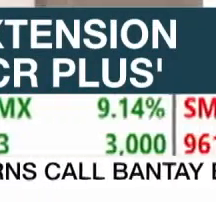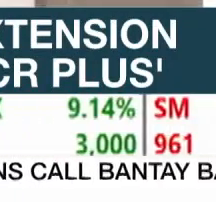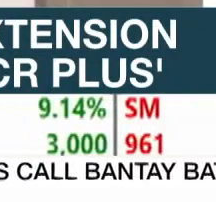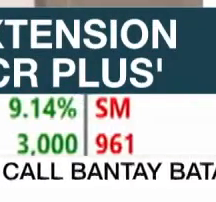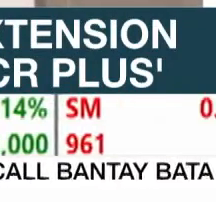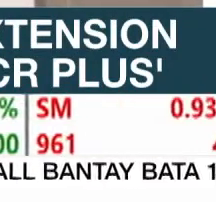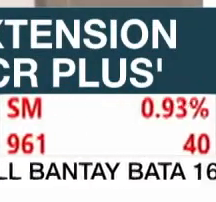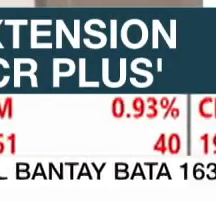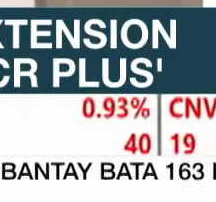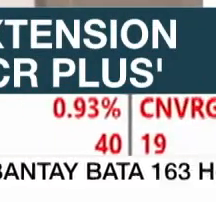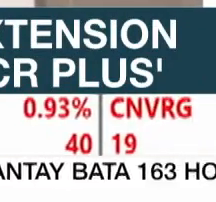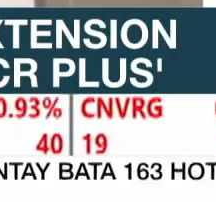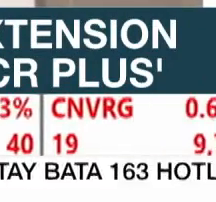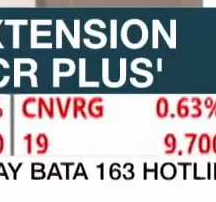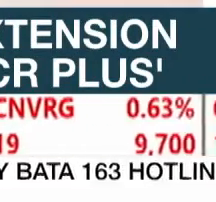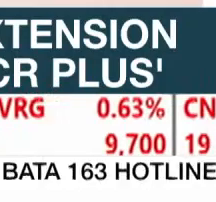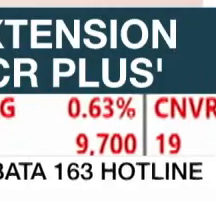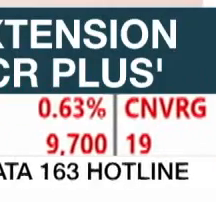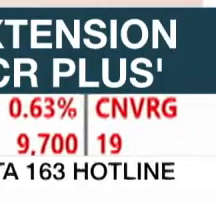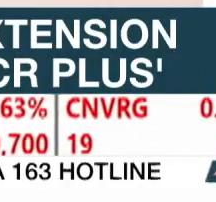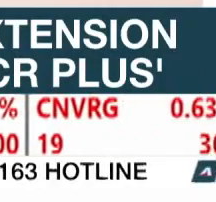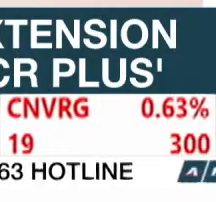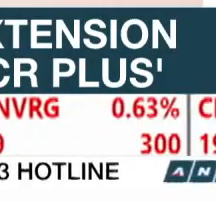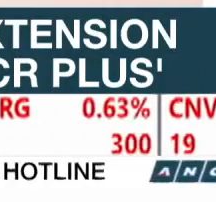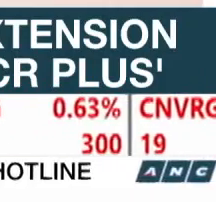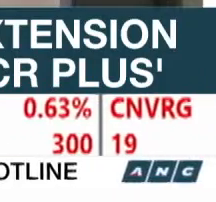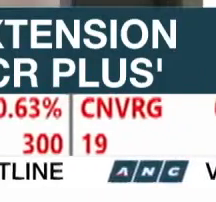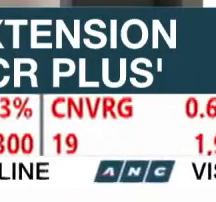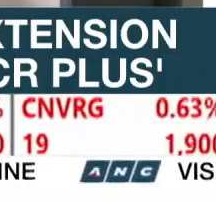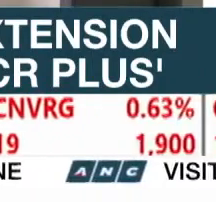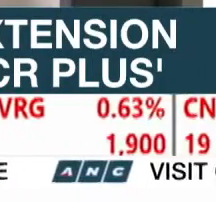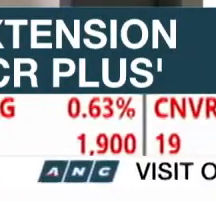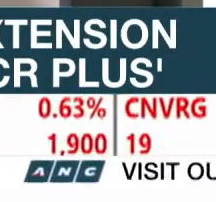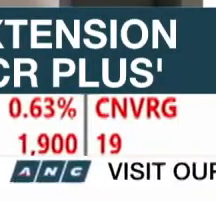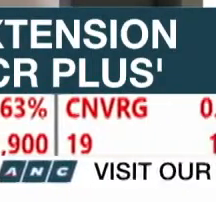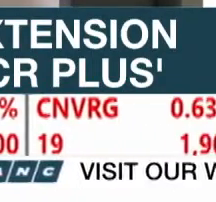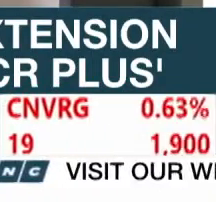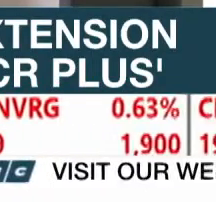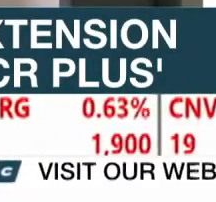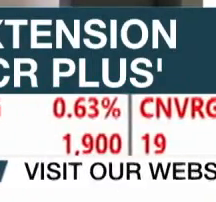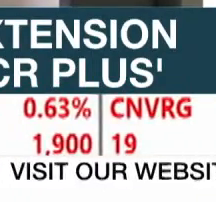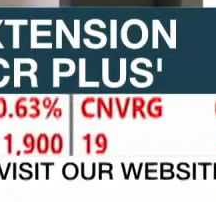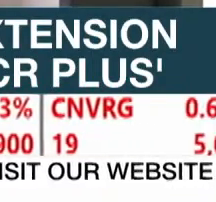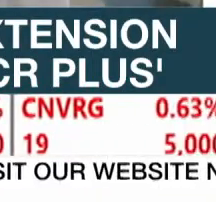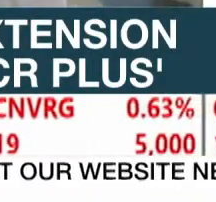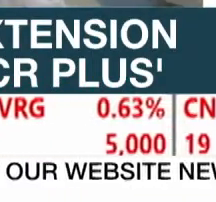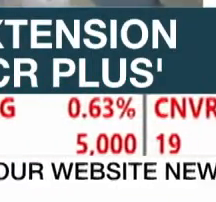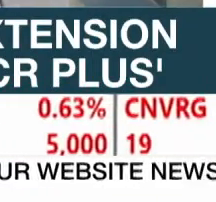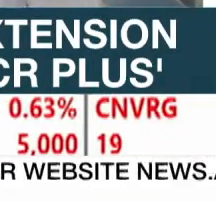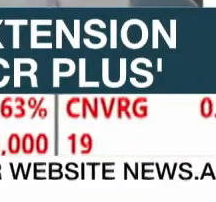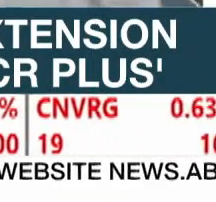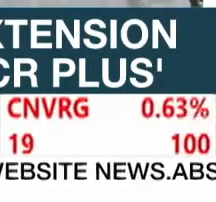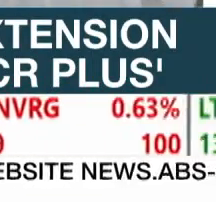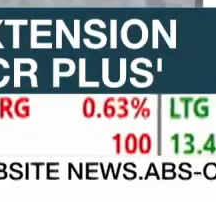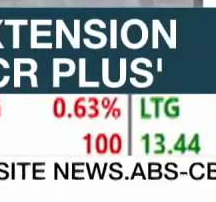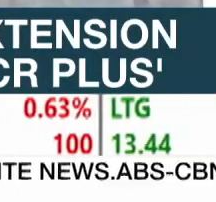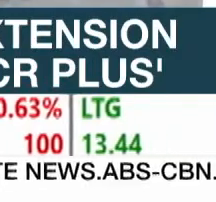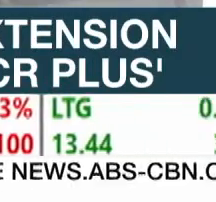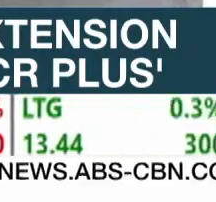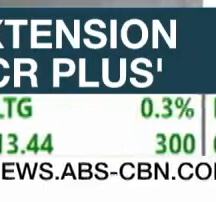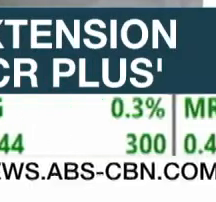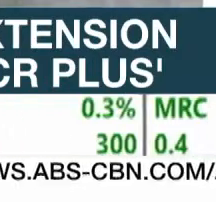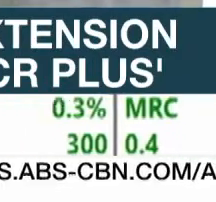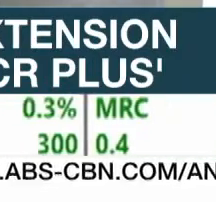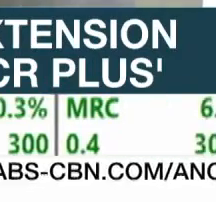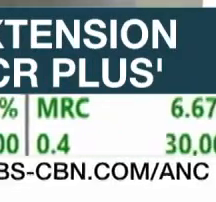so? Because it takes about 3 days for people to decide if they would want to be if they want to seek consult for their symptoms